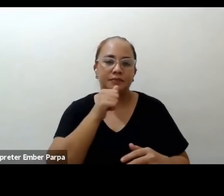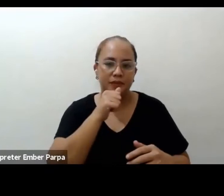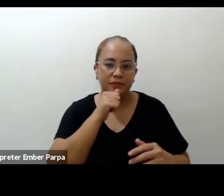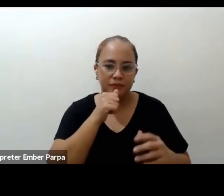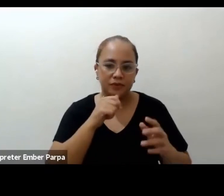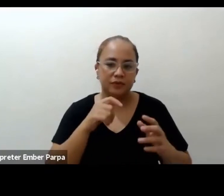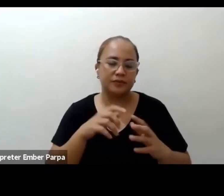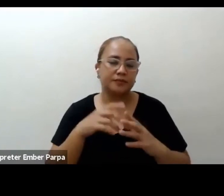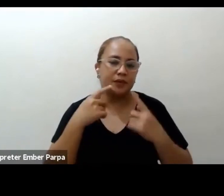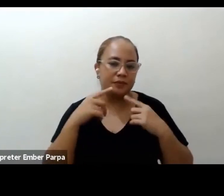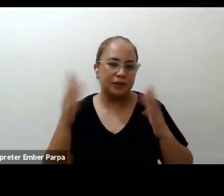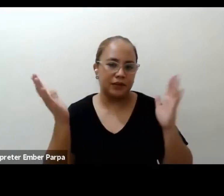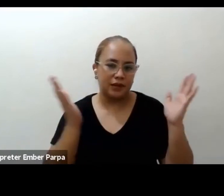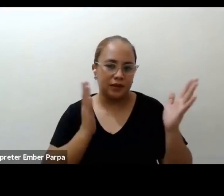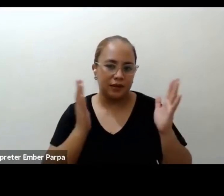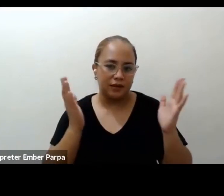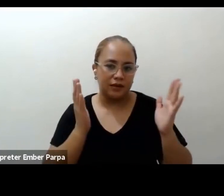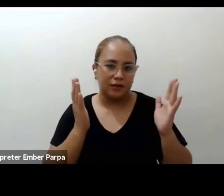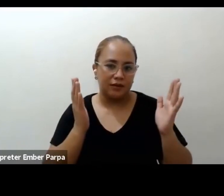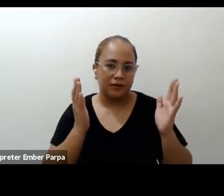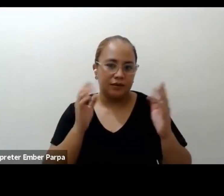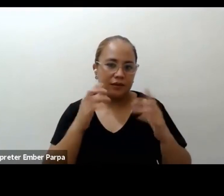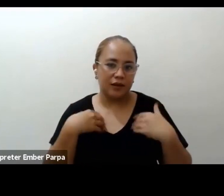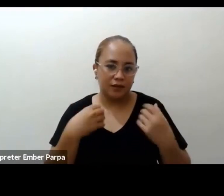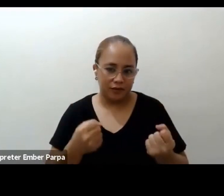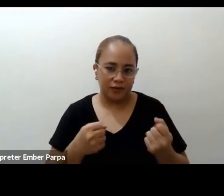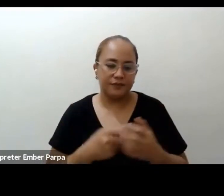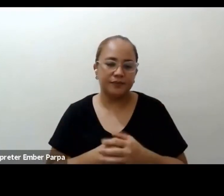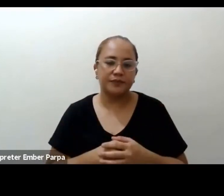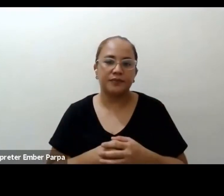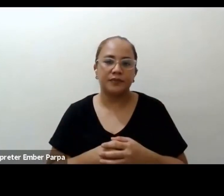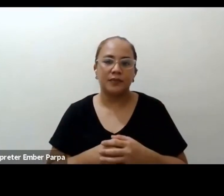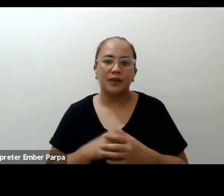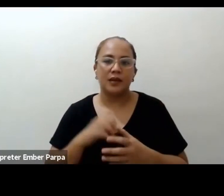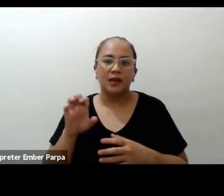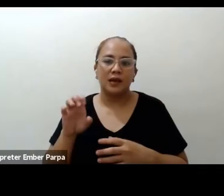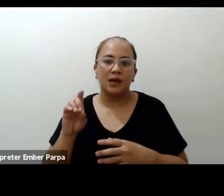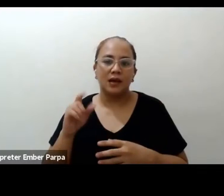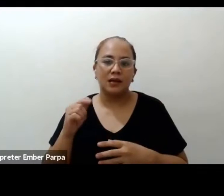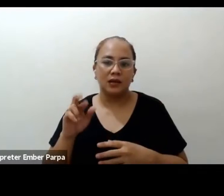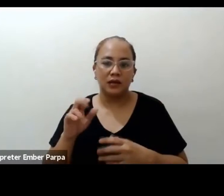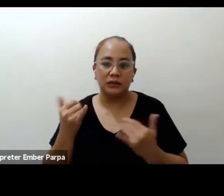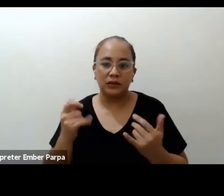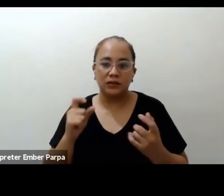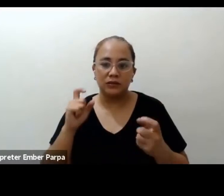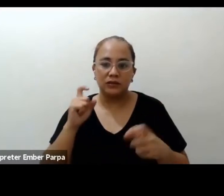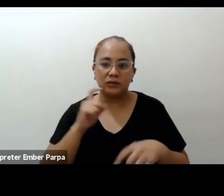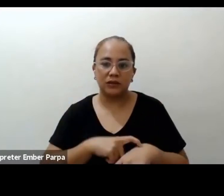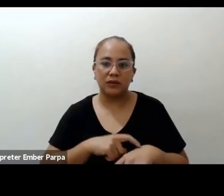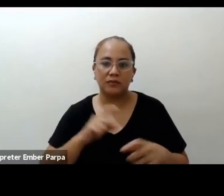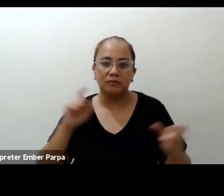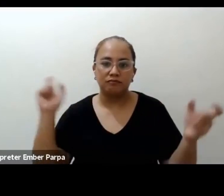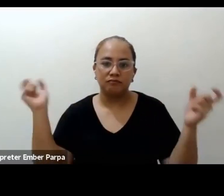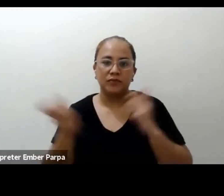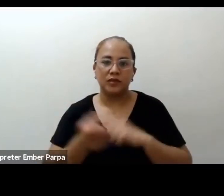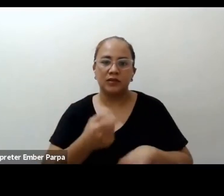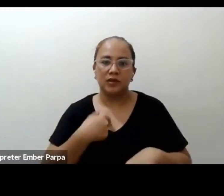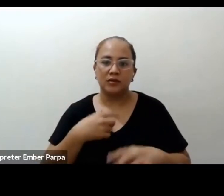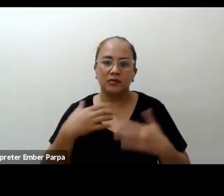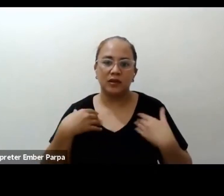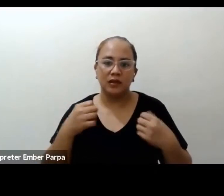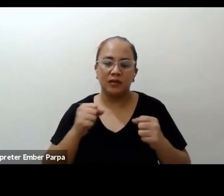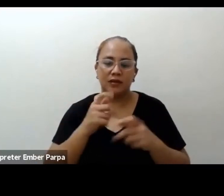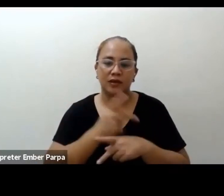And i-combine ko na lang sa mga iba, no? Si Edgar Gahisan says, is it time to renationalize our healthcare system? Actually, gusto